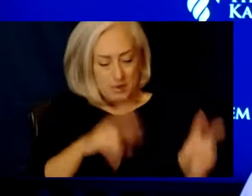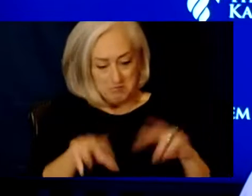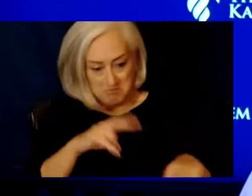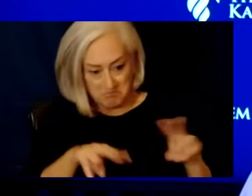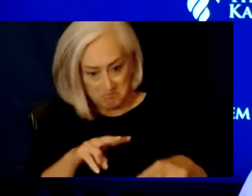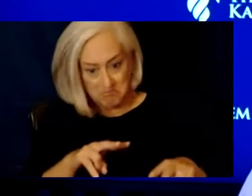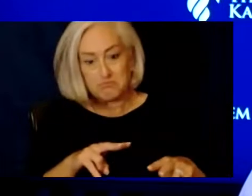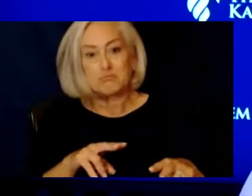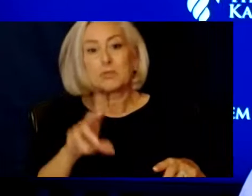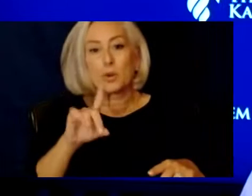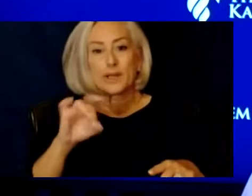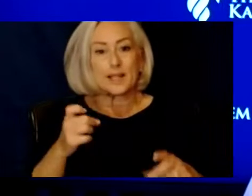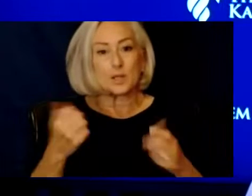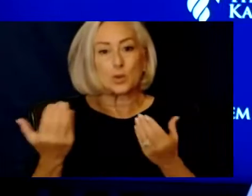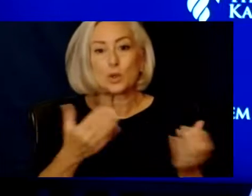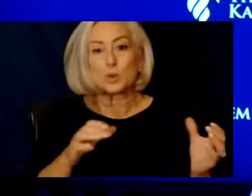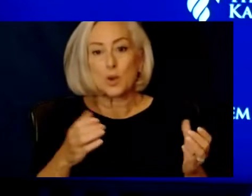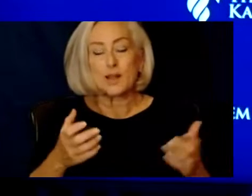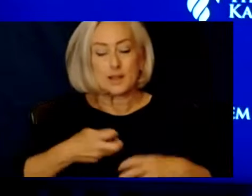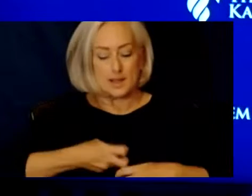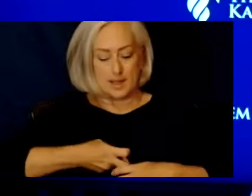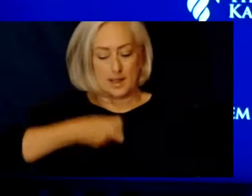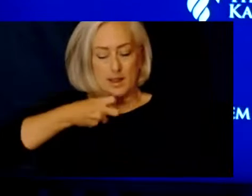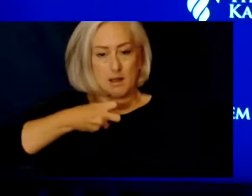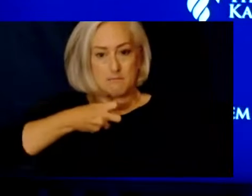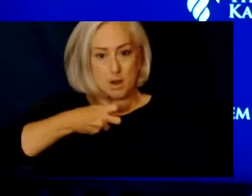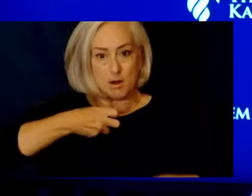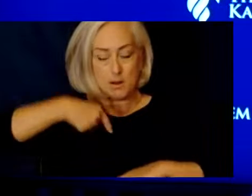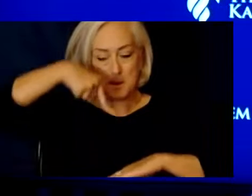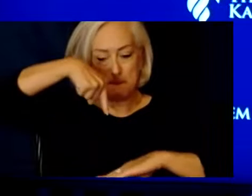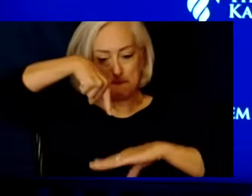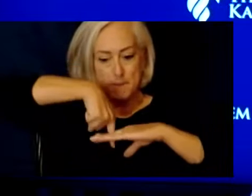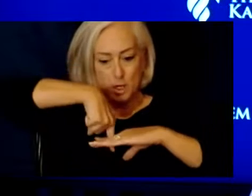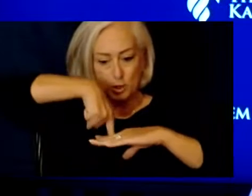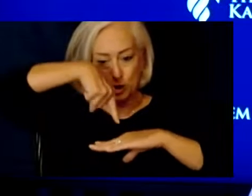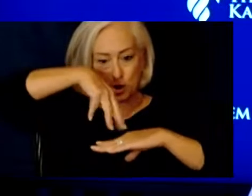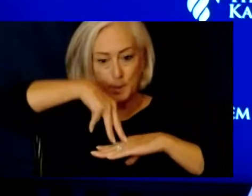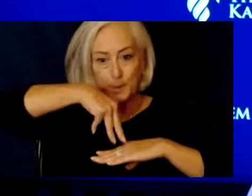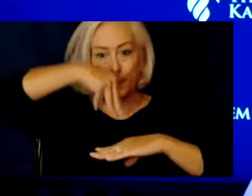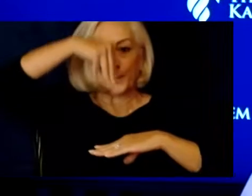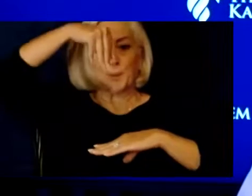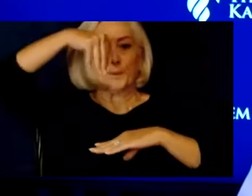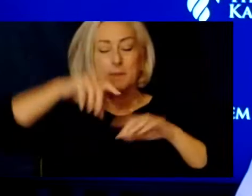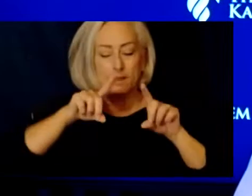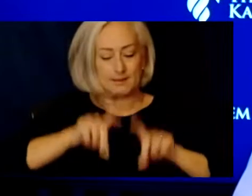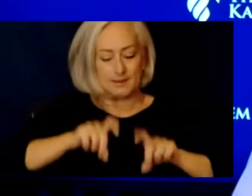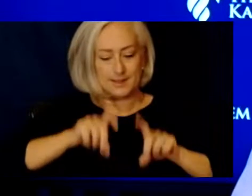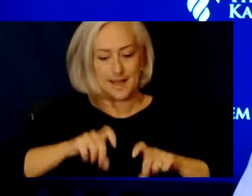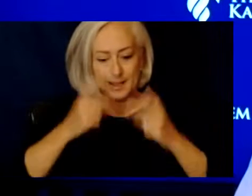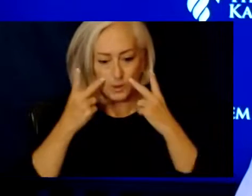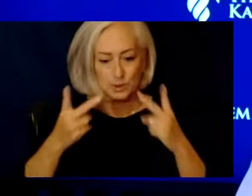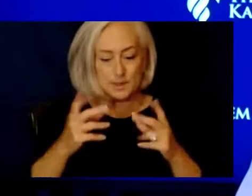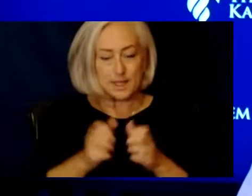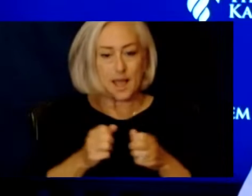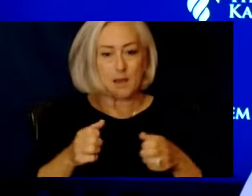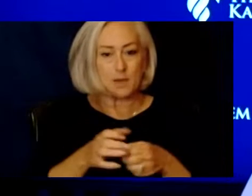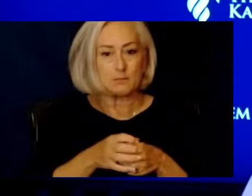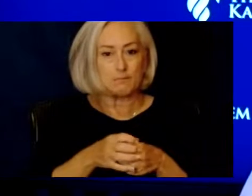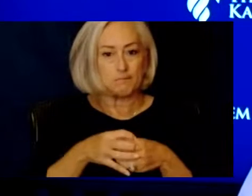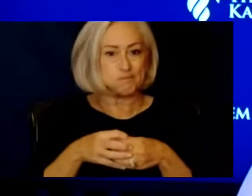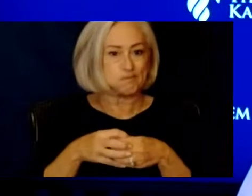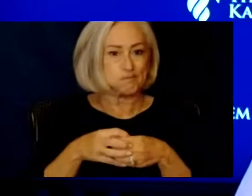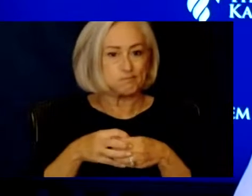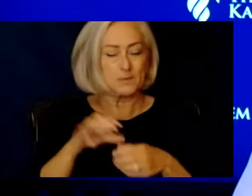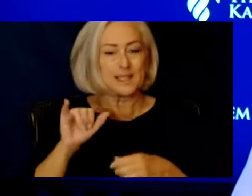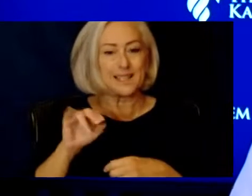lumbar puncture and then kind of test the spinal fluid initially to see how much inflammation might be there. And not all of these kids necessarily